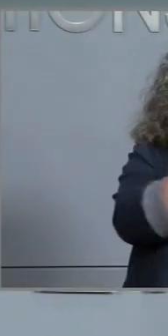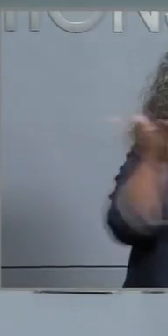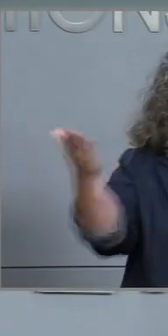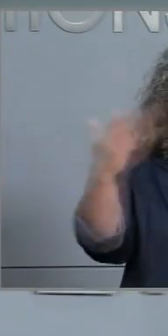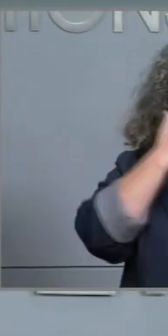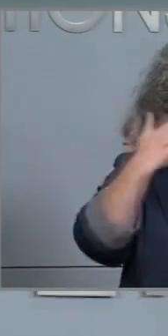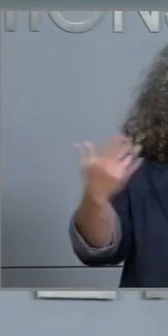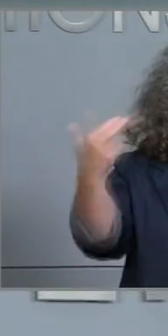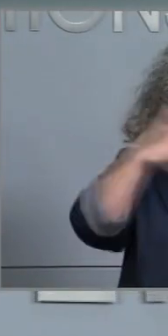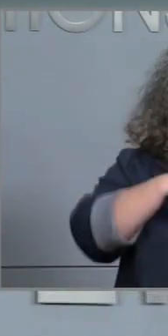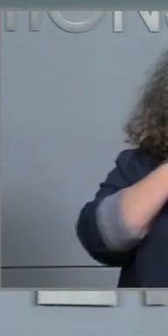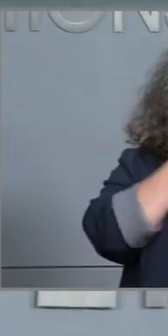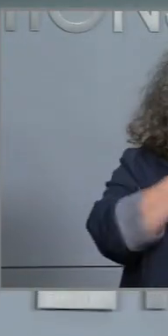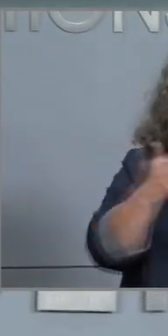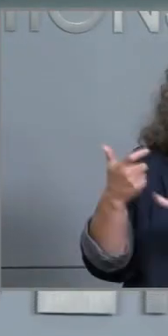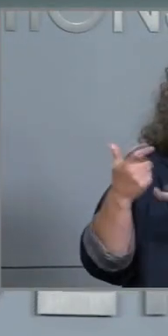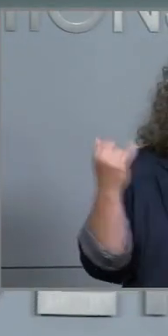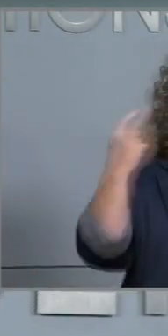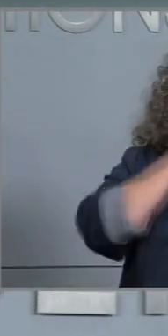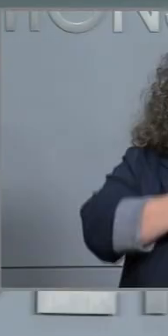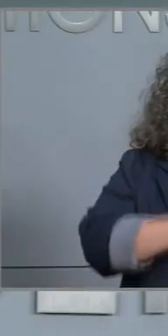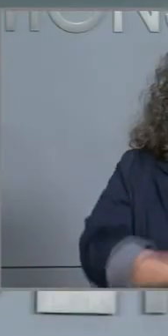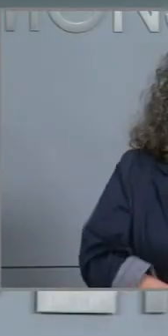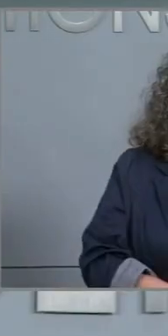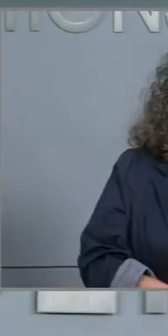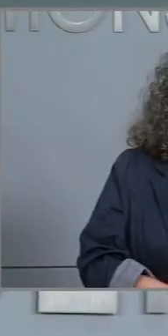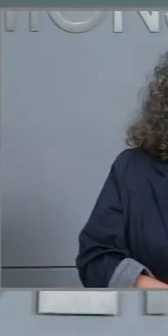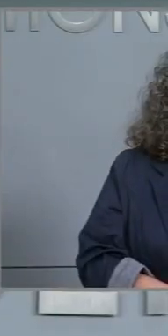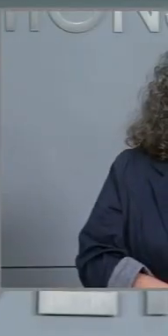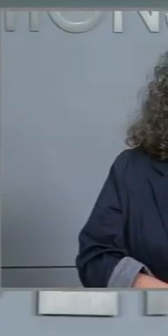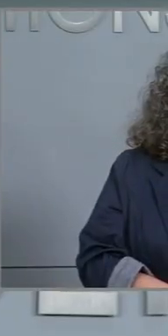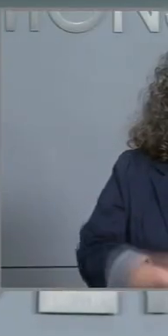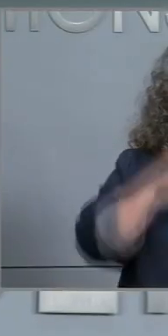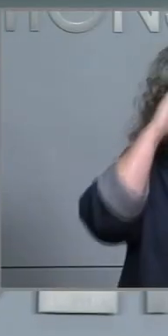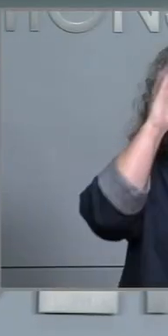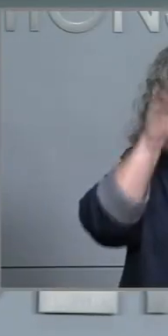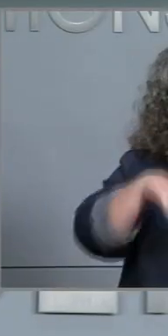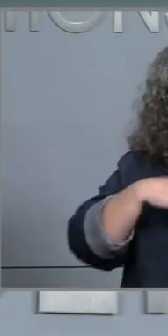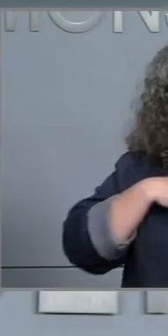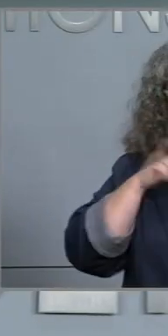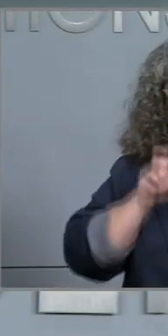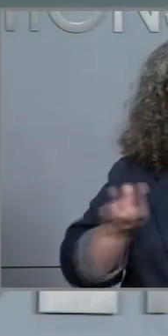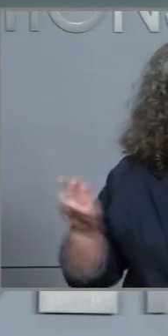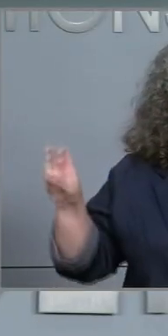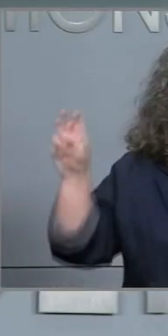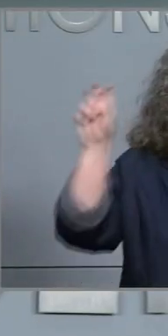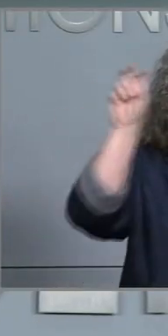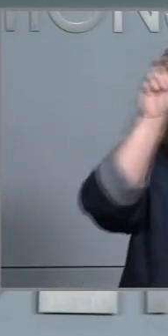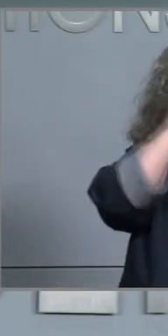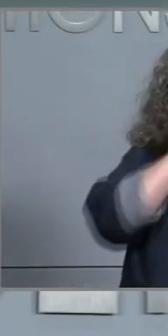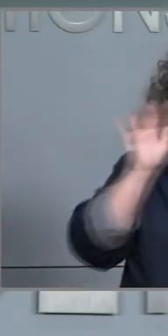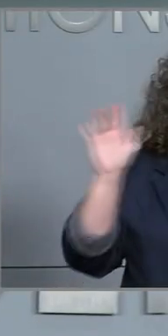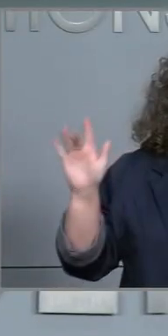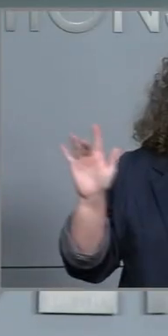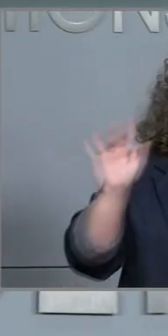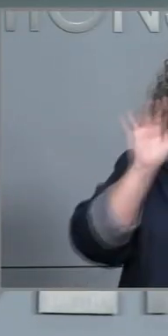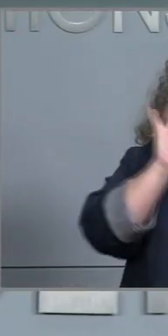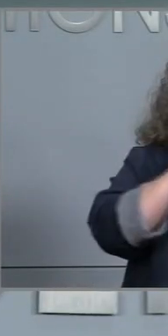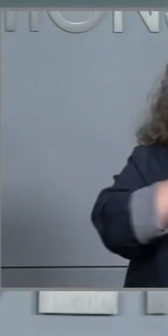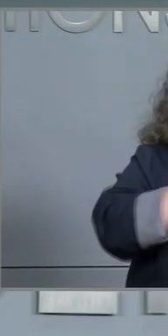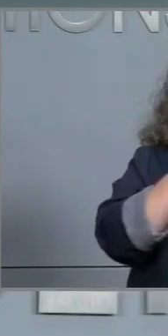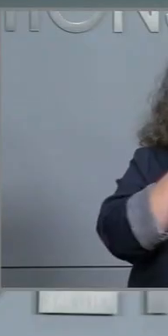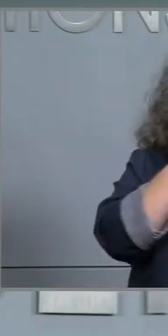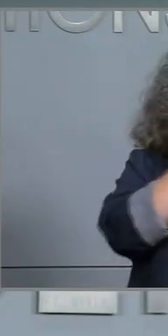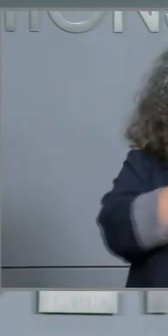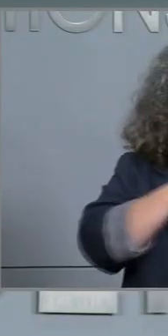and thank you for joining us today. You know, I've traveled across western North Carolina almost every day over the last